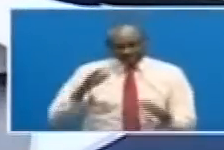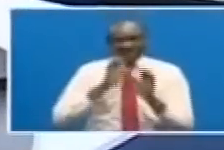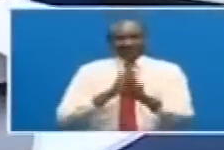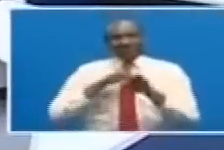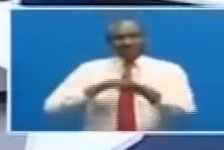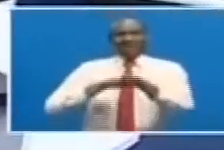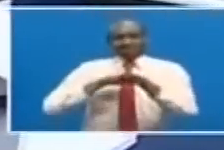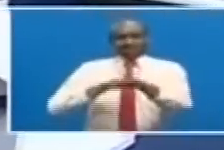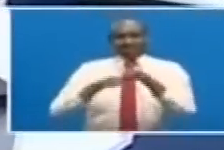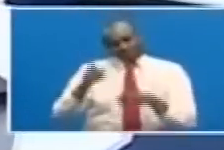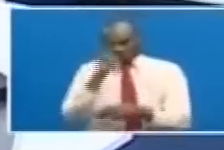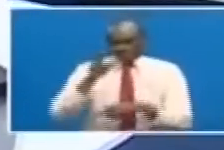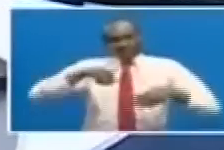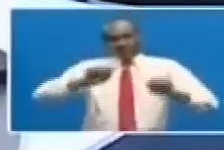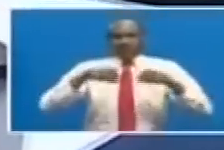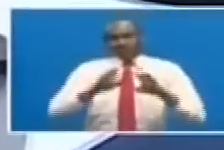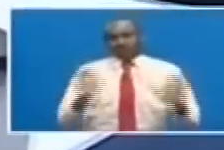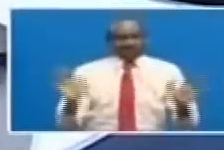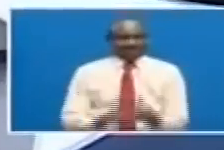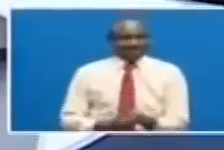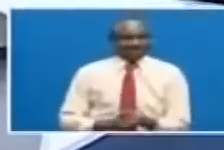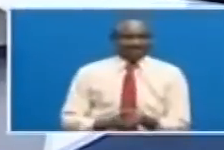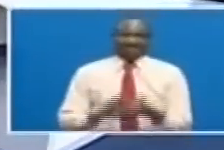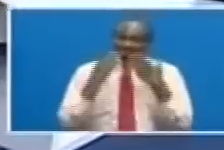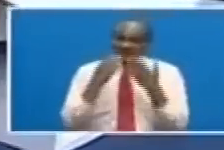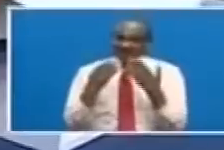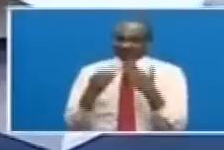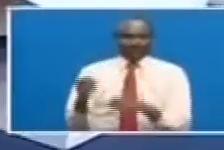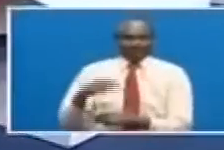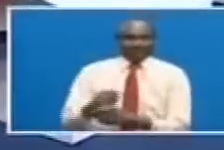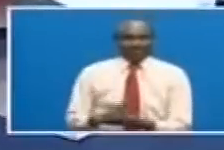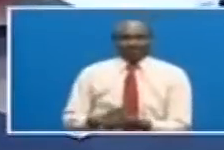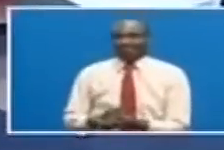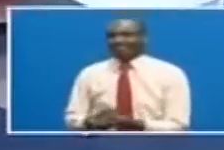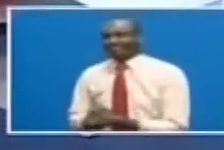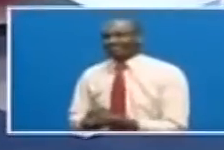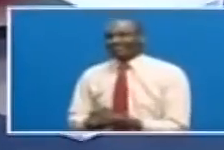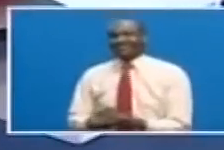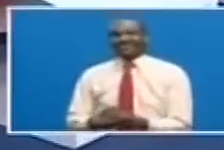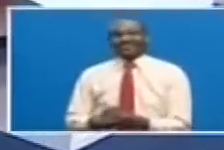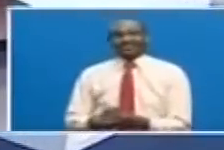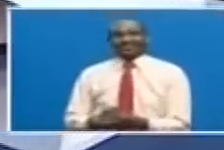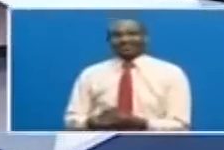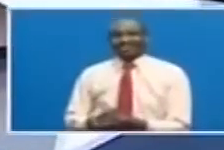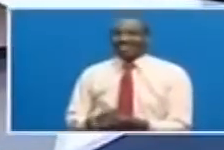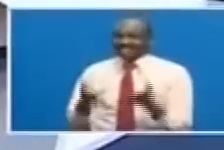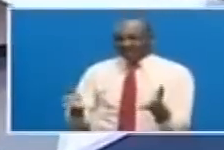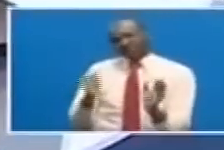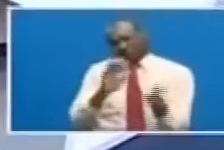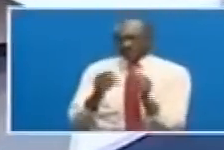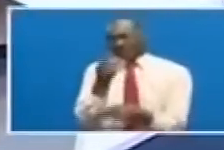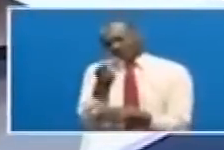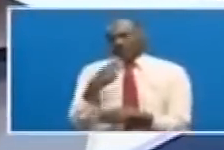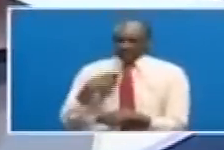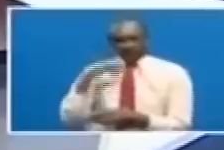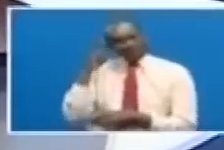There was traffic. Yeah. And you needed to be the traffic. Yeah. Thank you so much. Thank you for joining us. All right, fine. So give us something just to, you know,